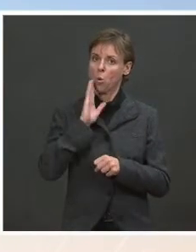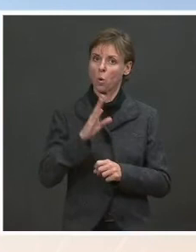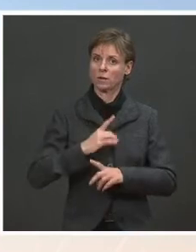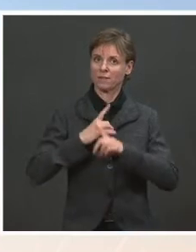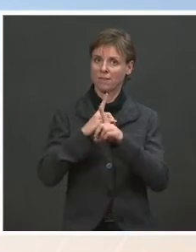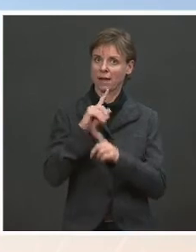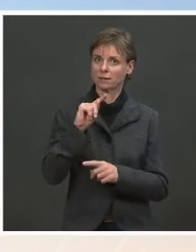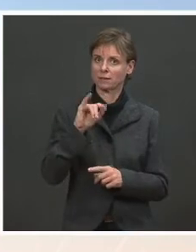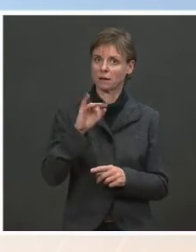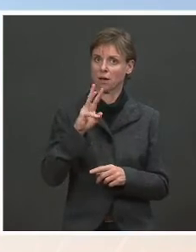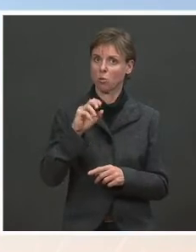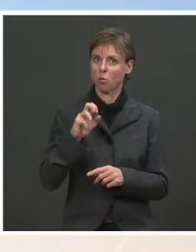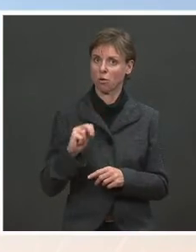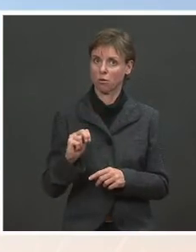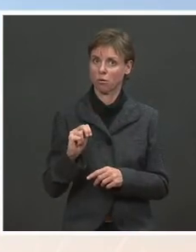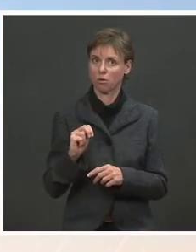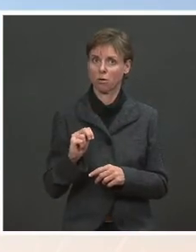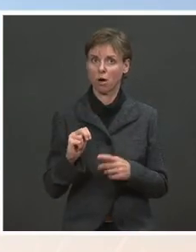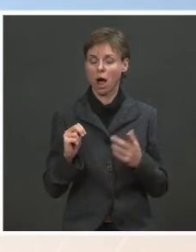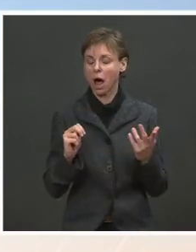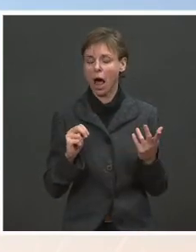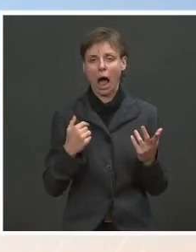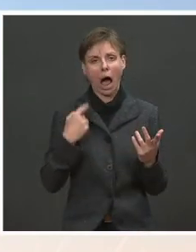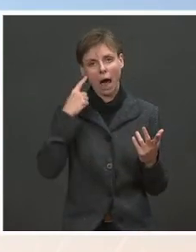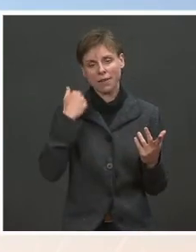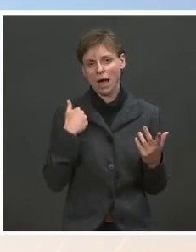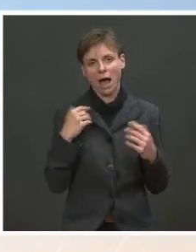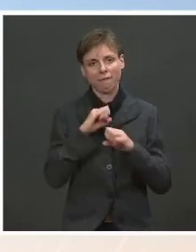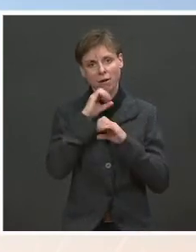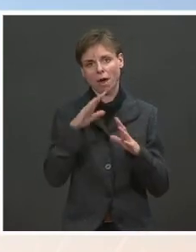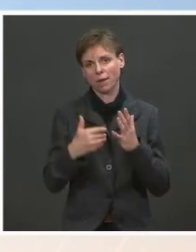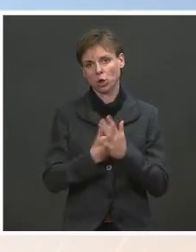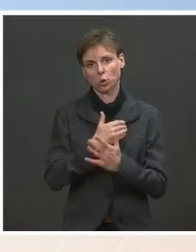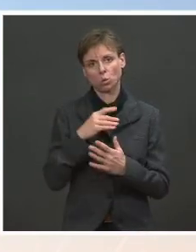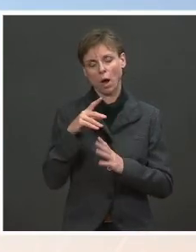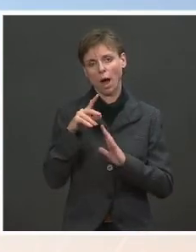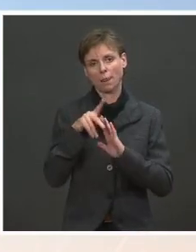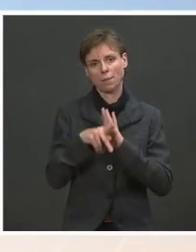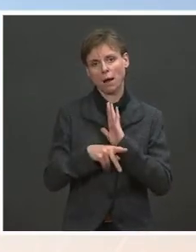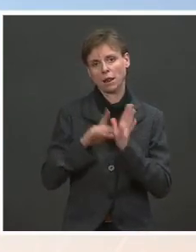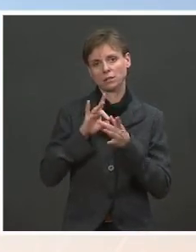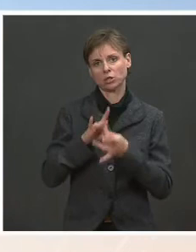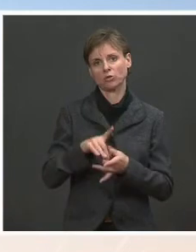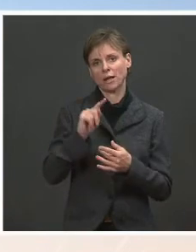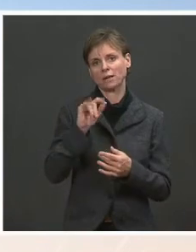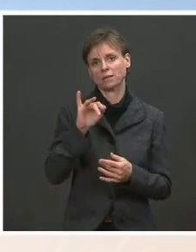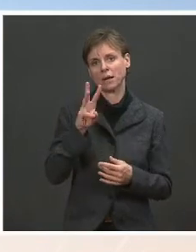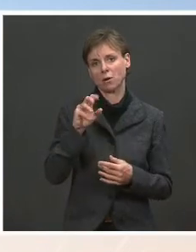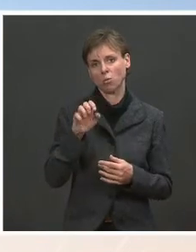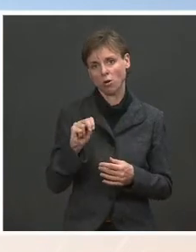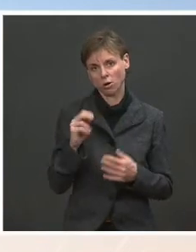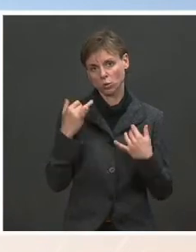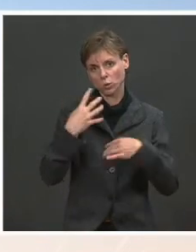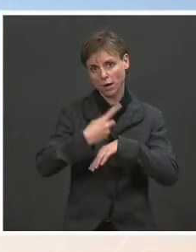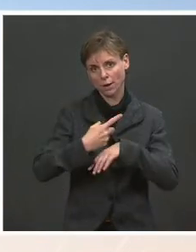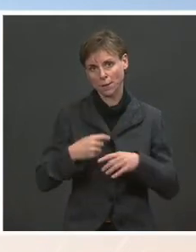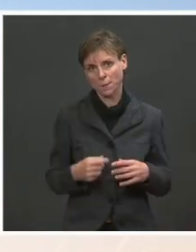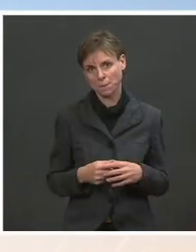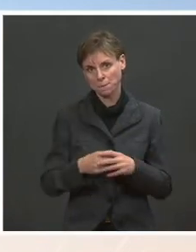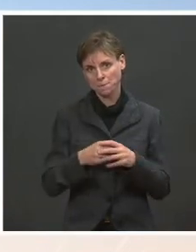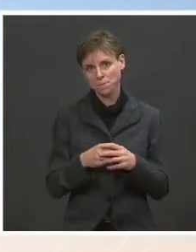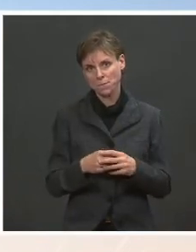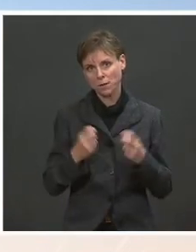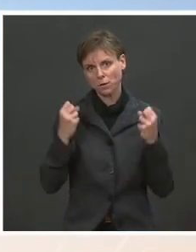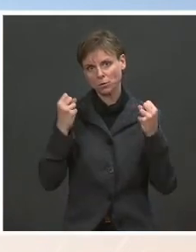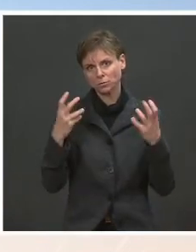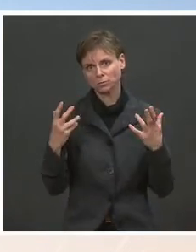may? I don't think I have anything new on our policy as it relates to Taiwan for you today. Obviously, there are a range of topics,